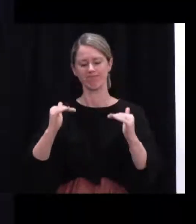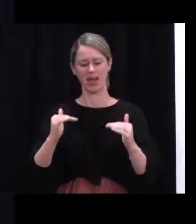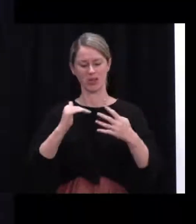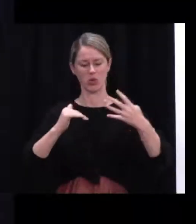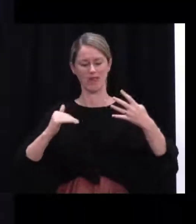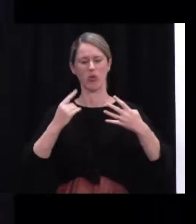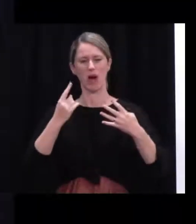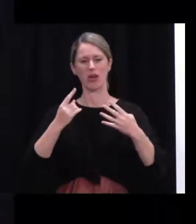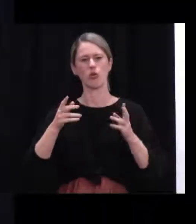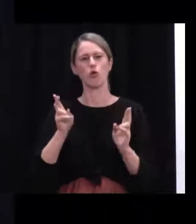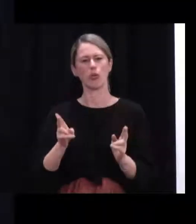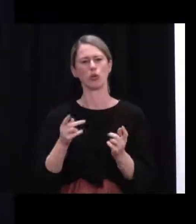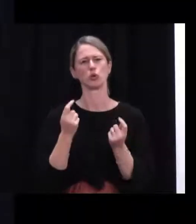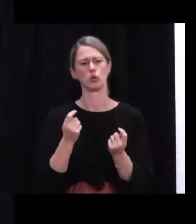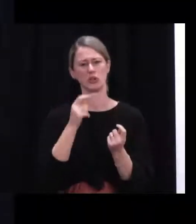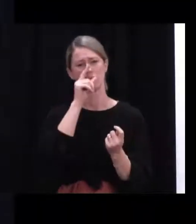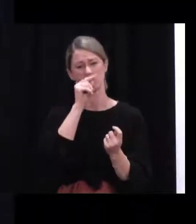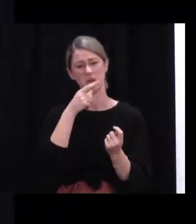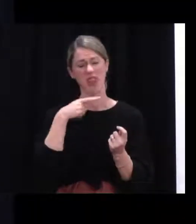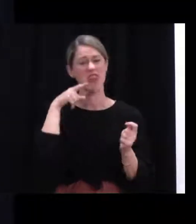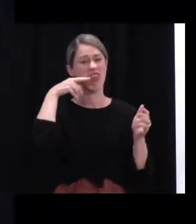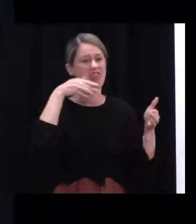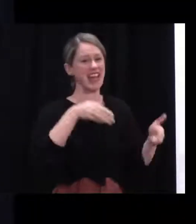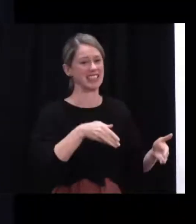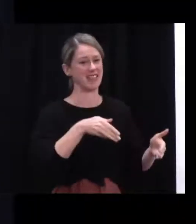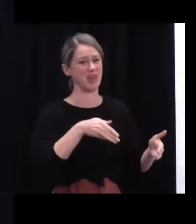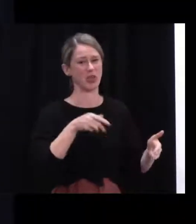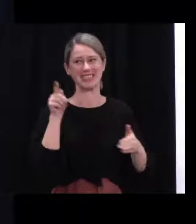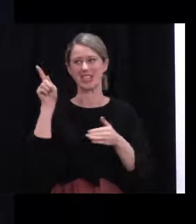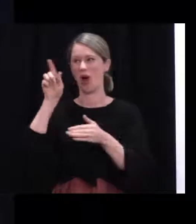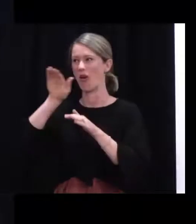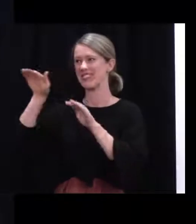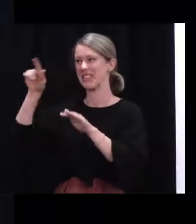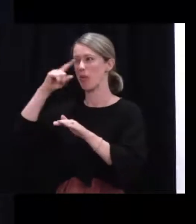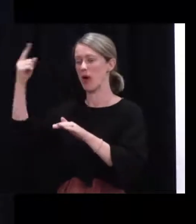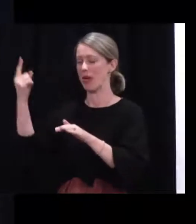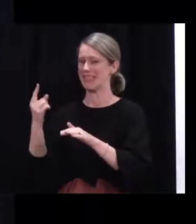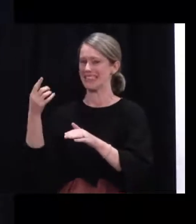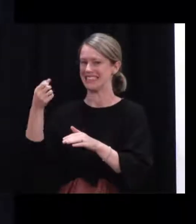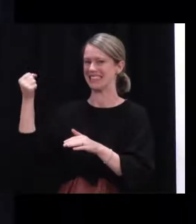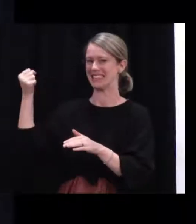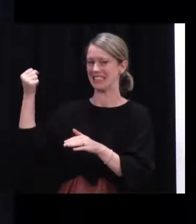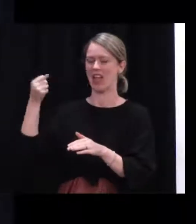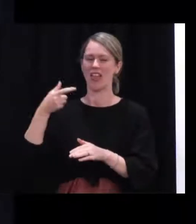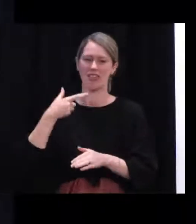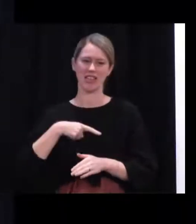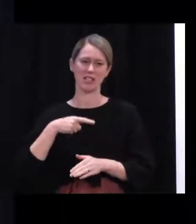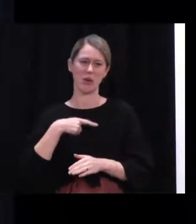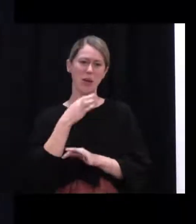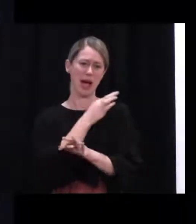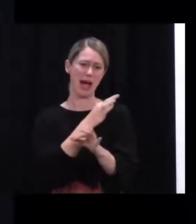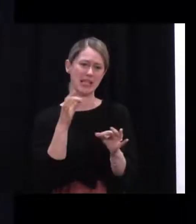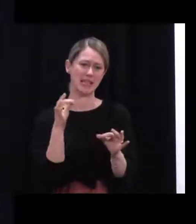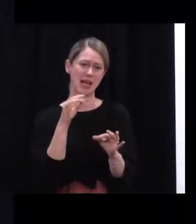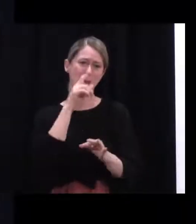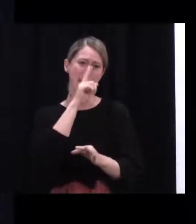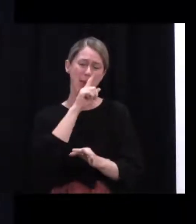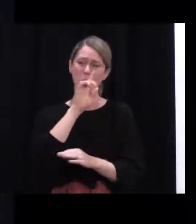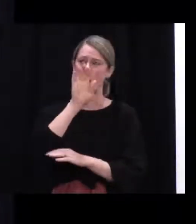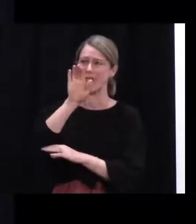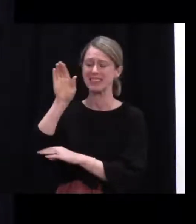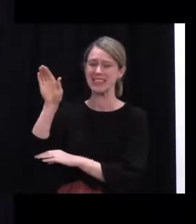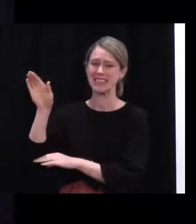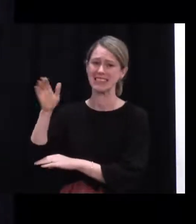as quickly as possible. That has to be our priority, and that is one of the reasons why we're asking Kiwis